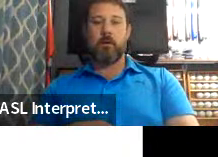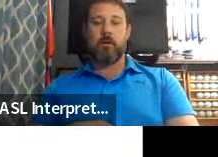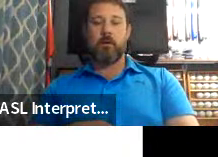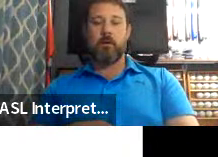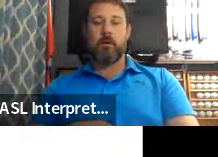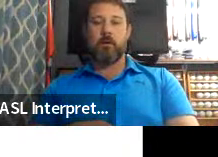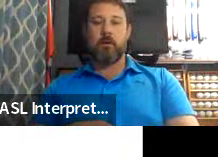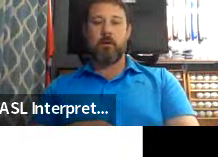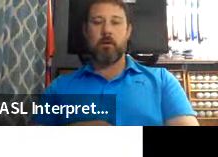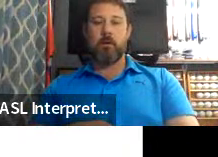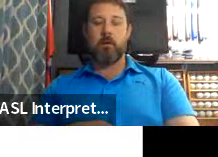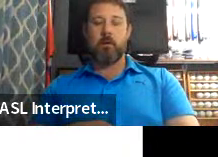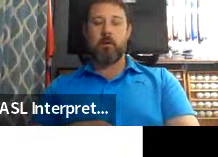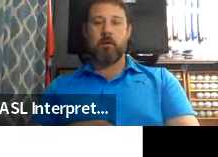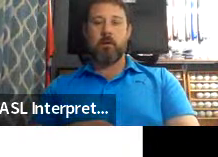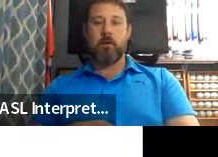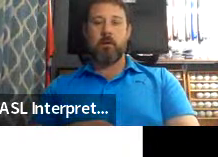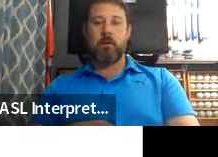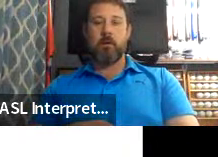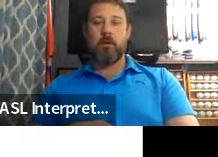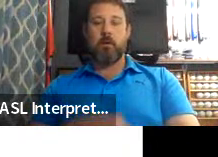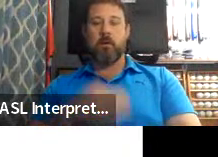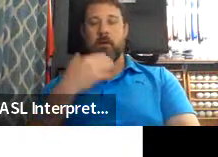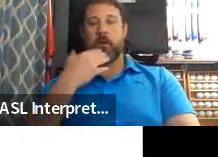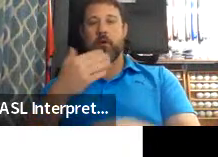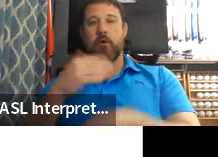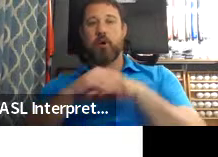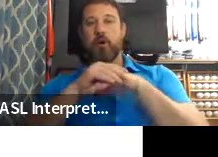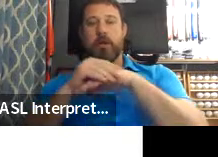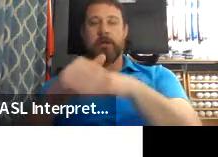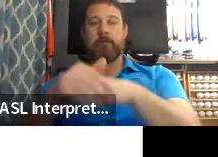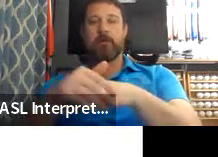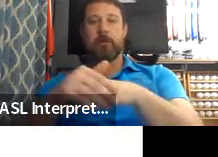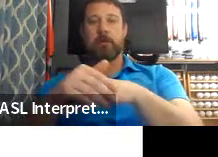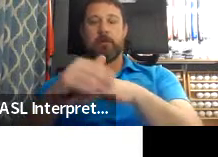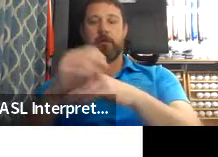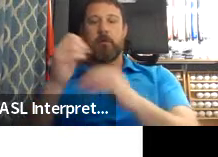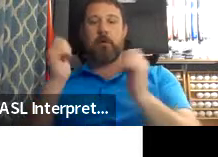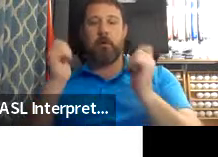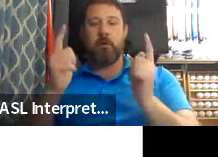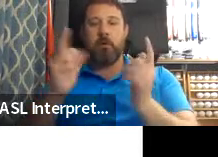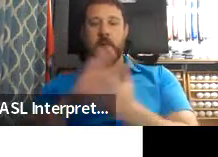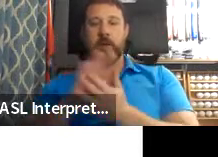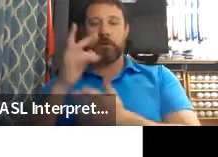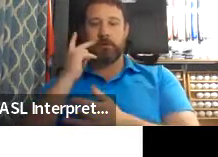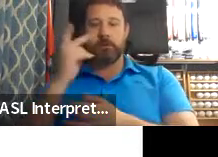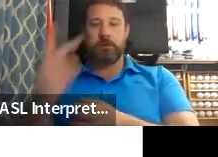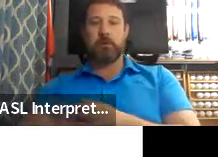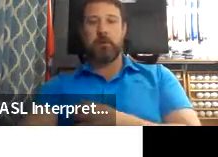Thanks, Director Watkins-Tart. Good evening now, everyone. Nice to see you.